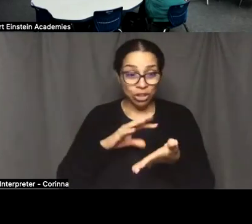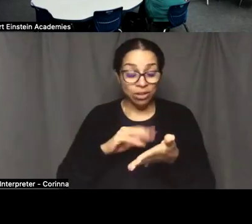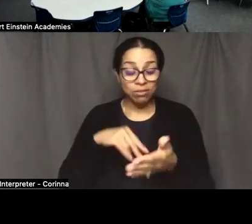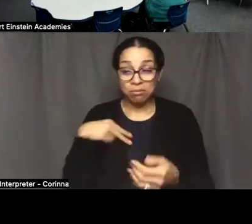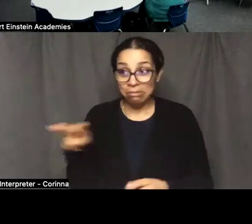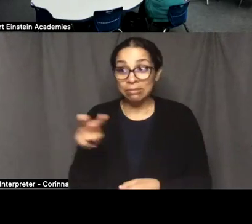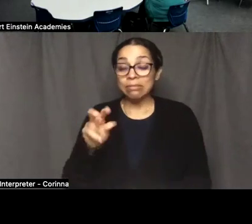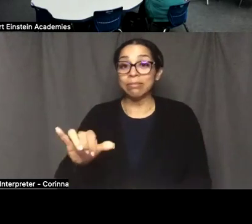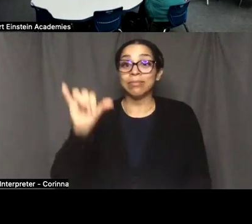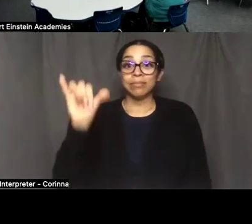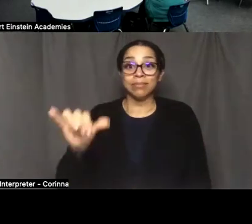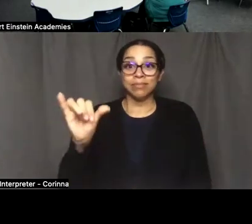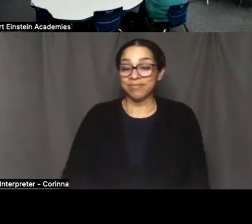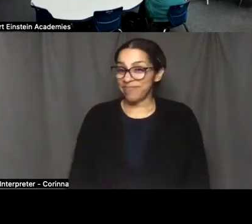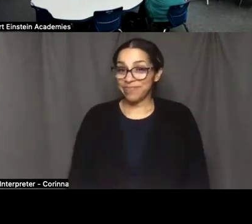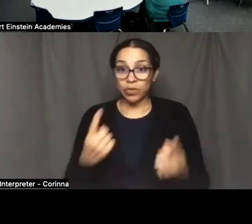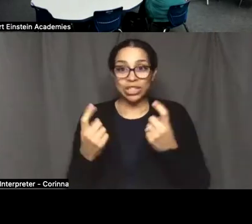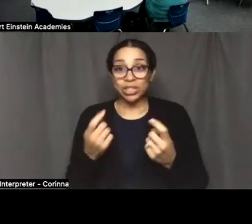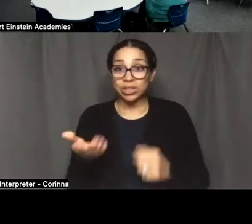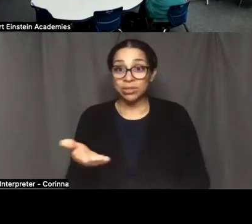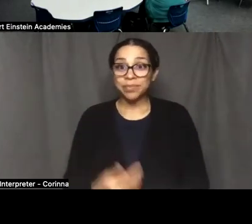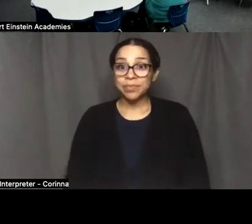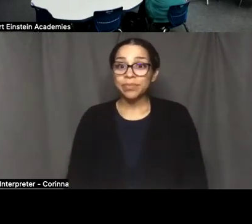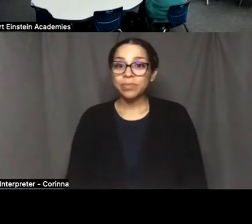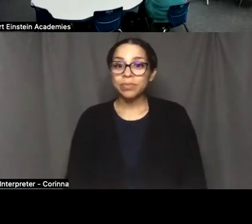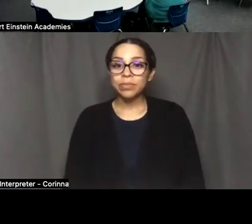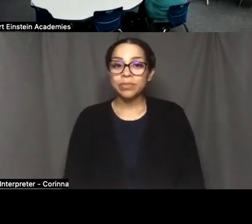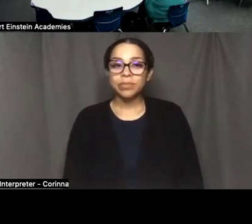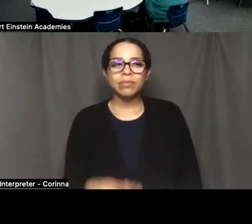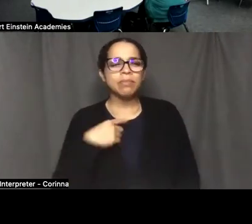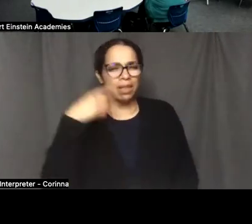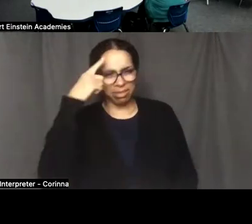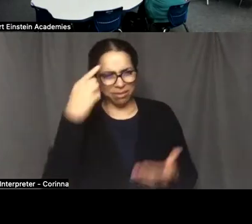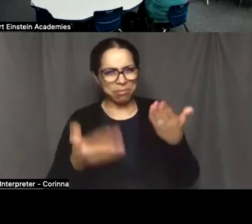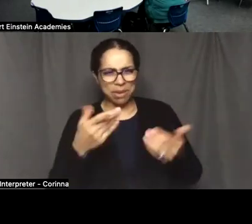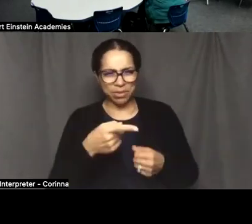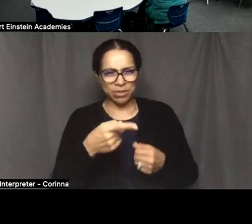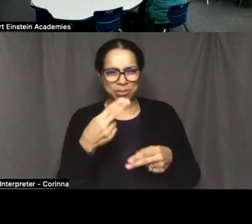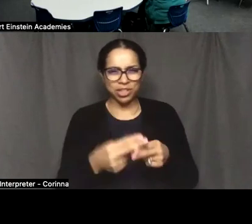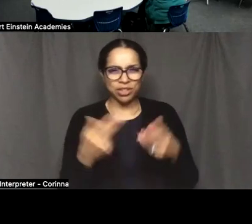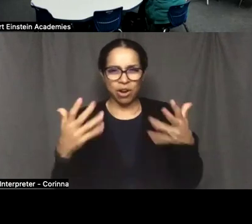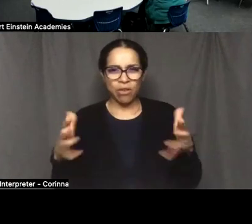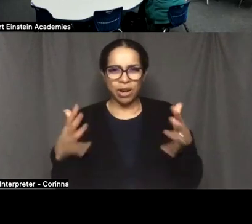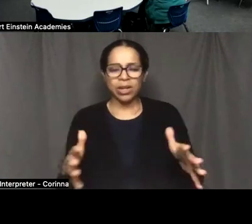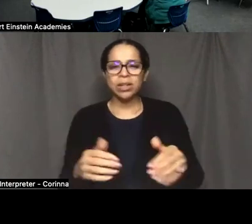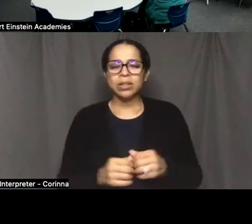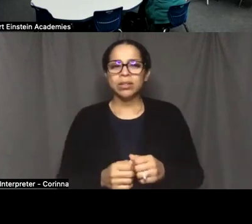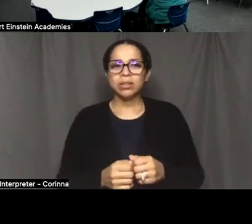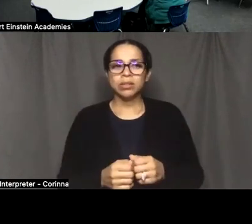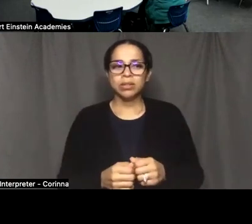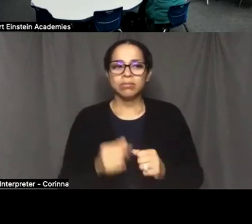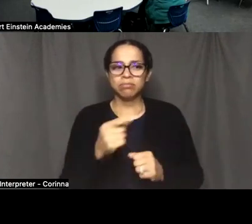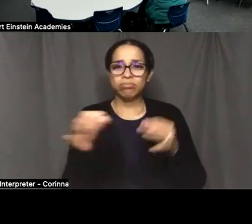have? Monica? I don't know if this was covered, but when you were talking about the practicing